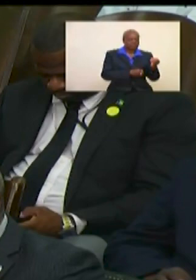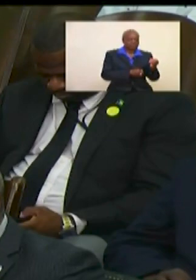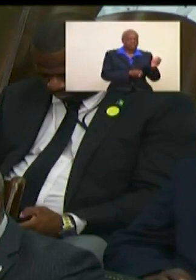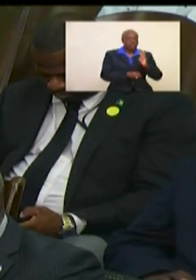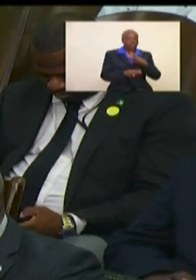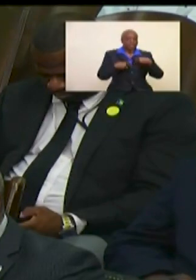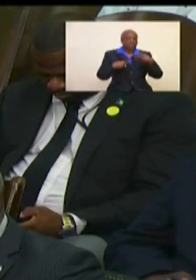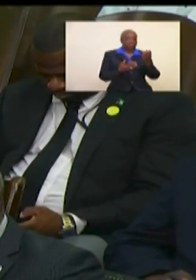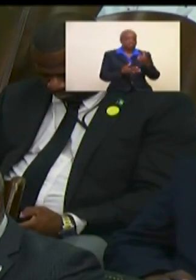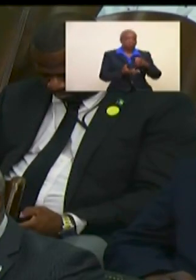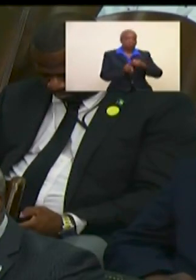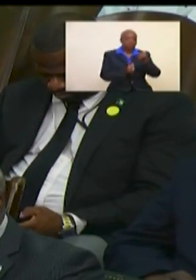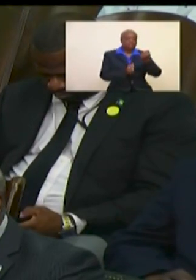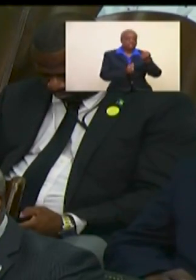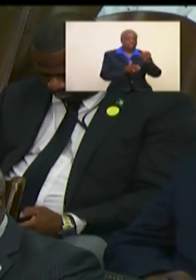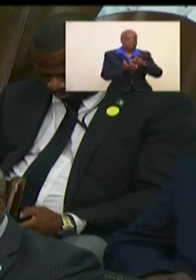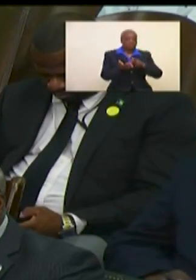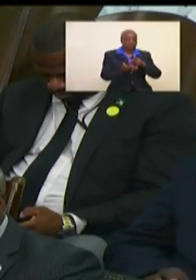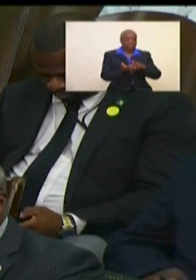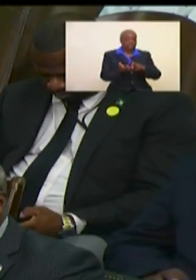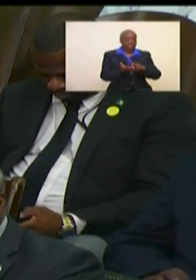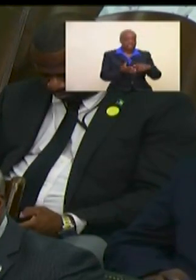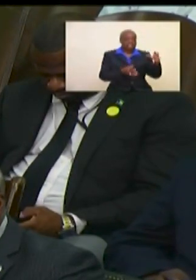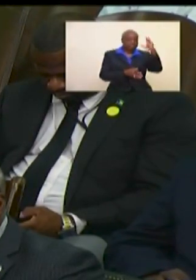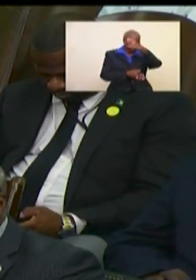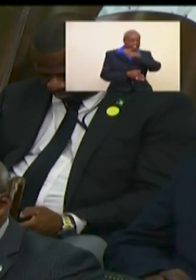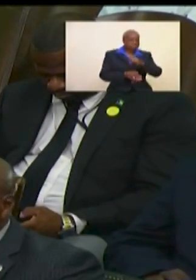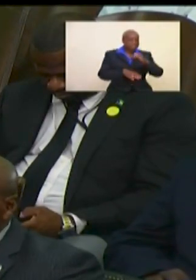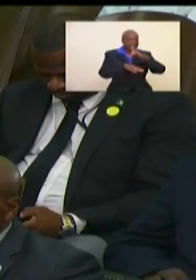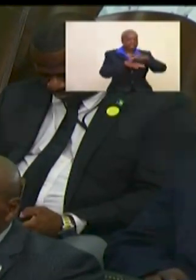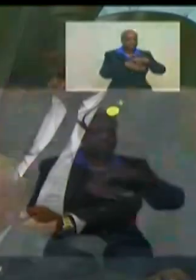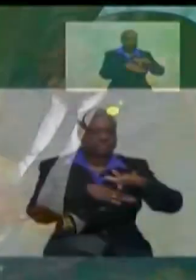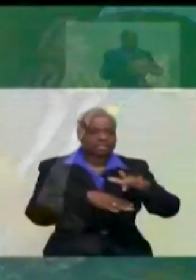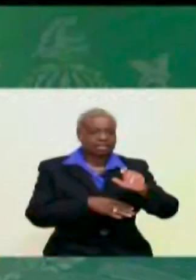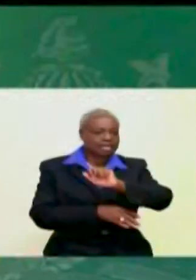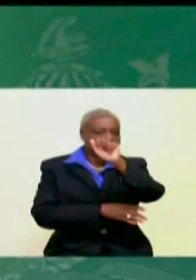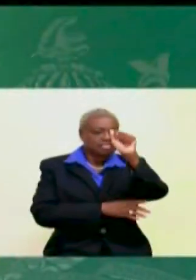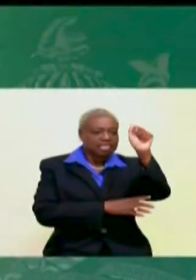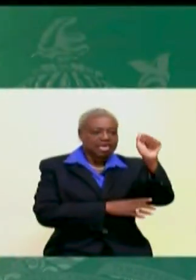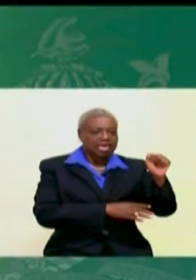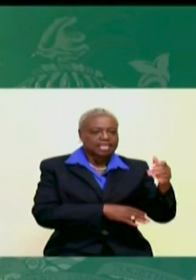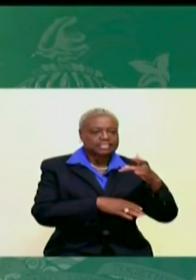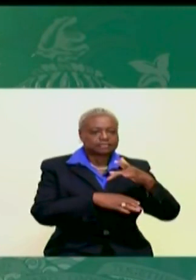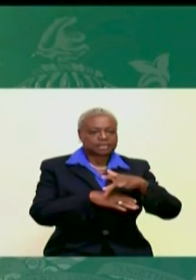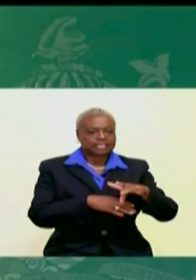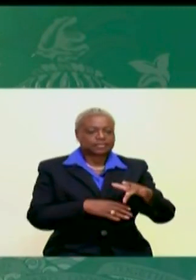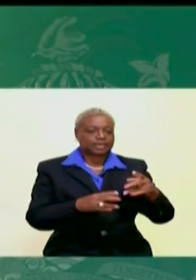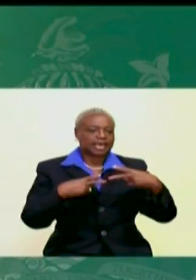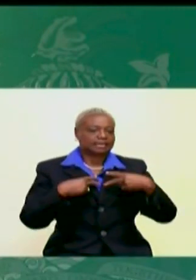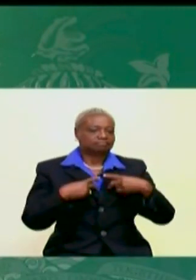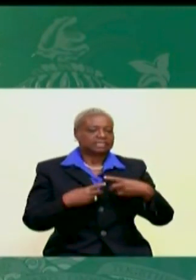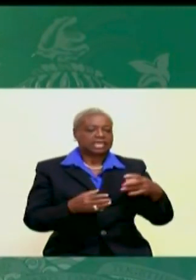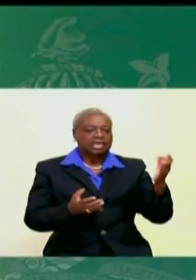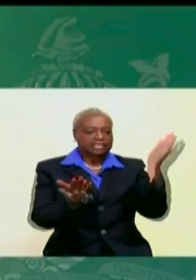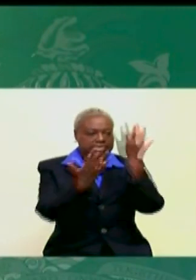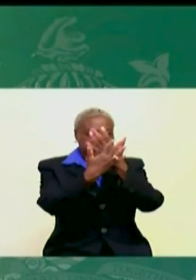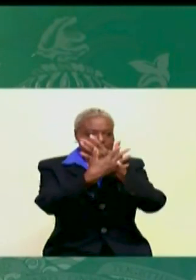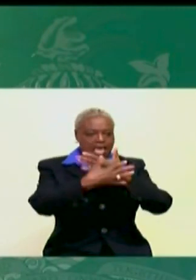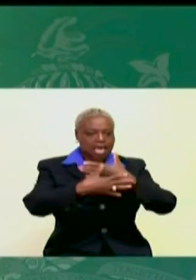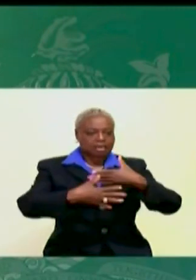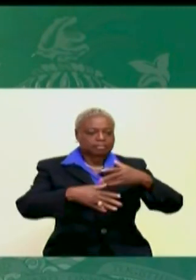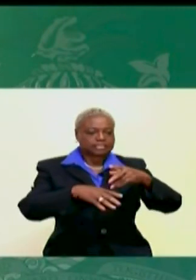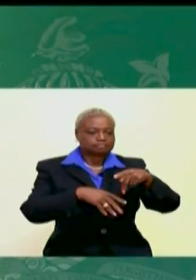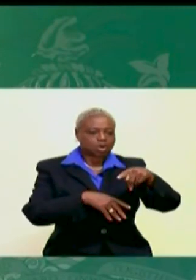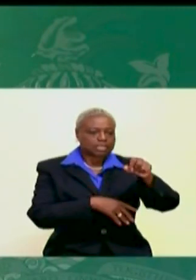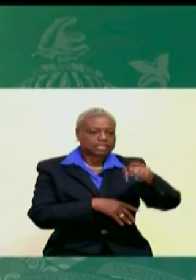part, Madam Speaker, the space has been empty. The airspace, we've had dark spots, nothing being mentioned